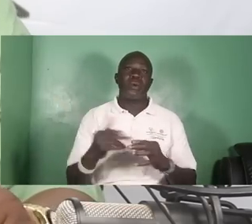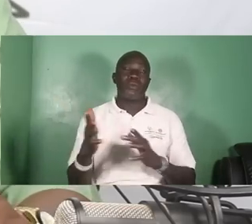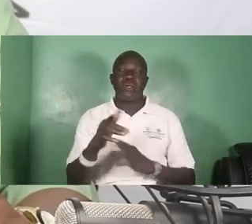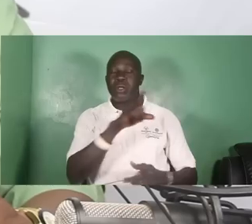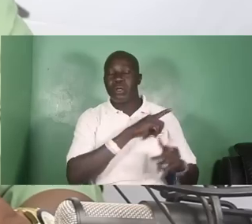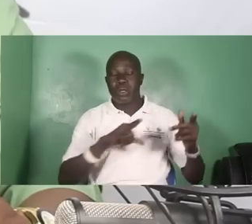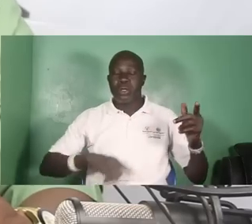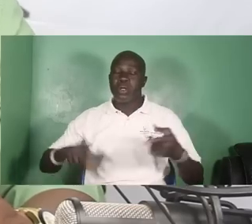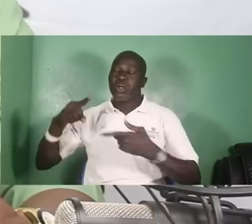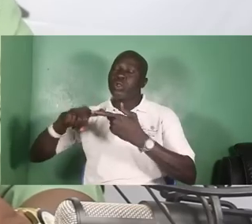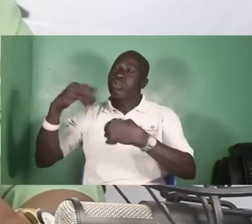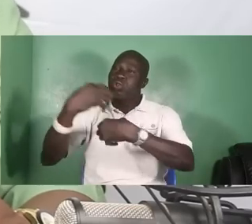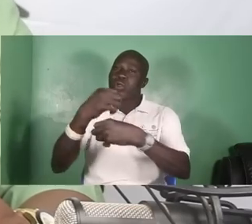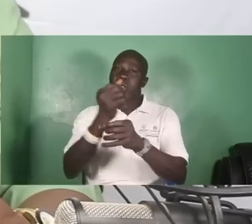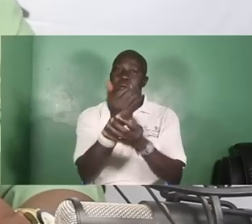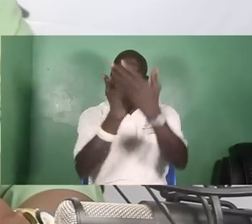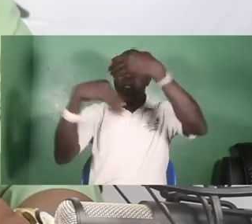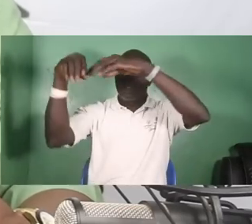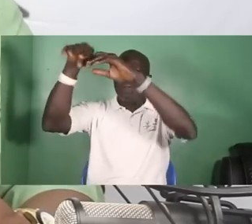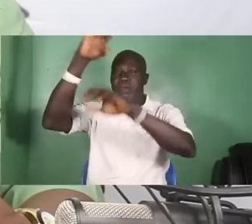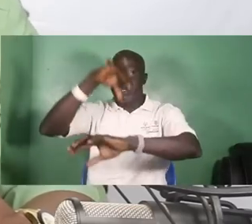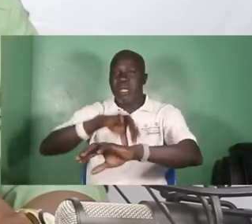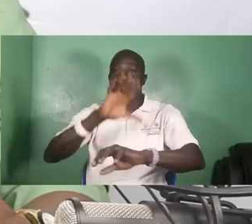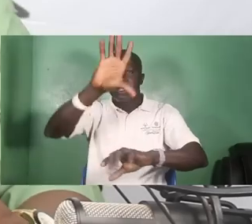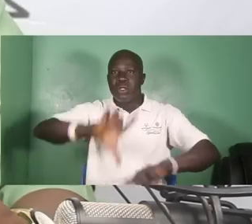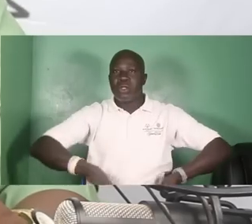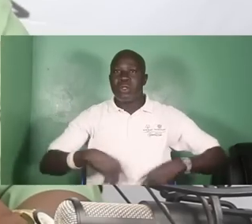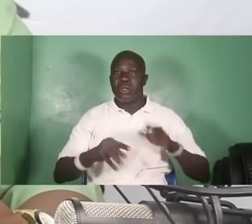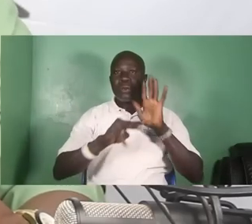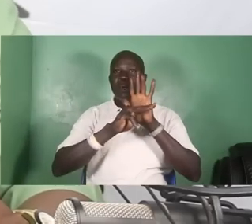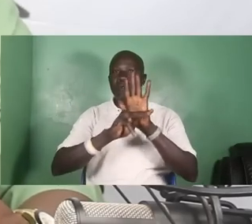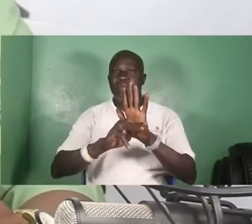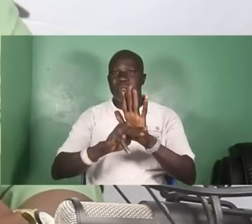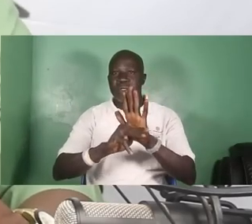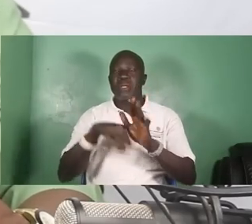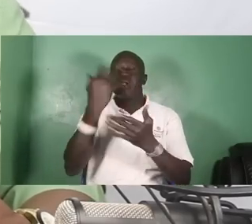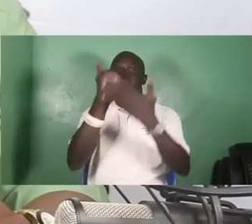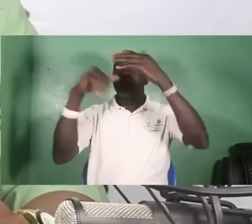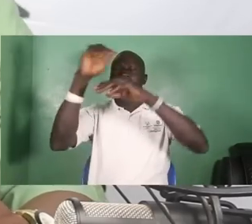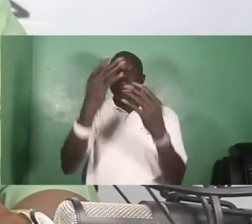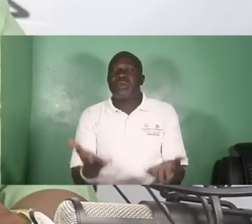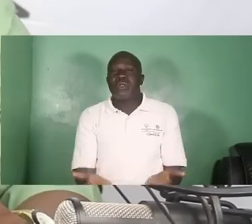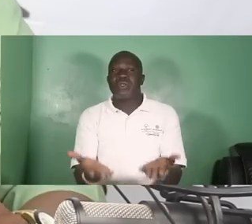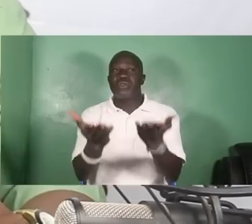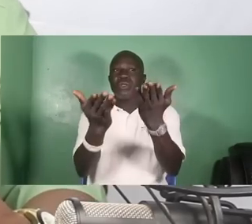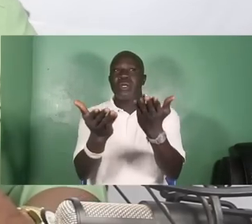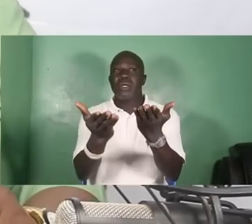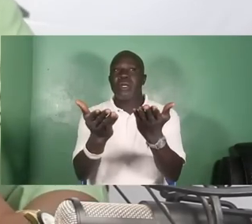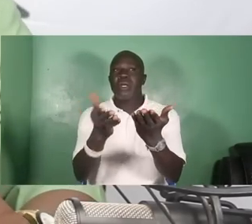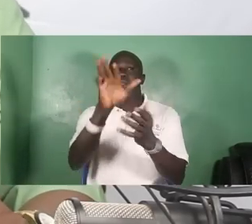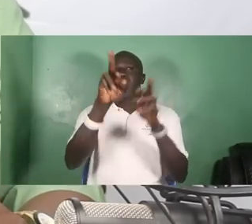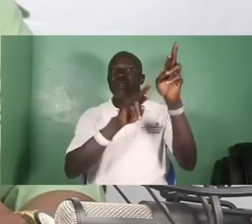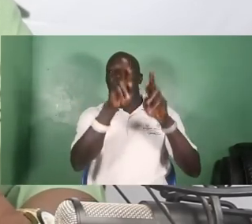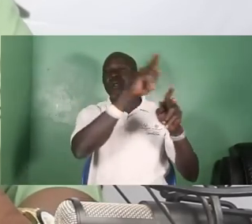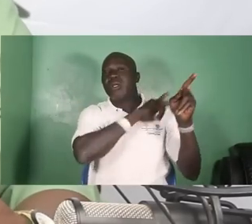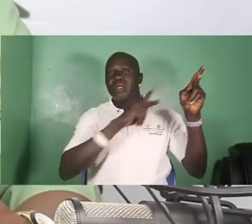the name of the Lord. To die ati o. Ya kwe di heaven and earth. Aye re ma fo. Amen. Love manifest. O ma gbe odide. Amen. People will lift you. Wa de